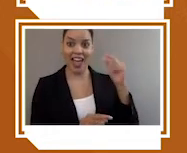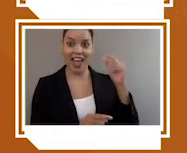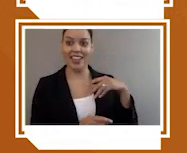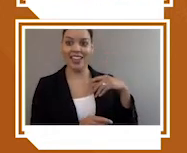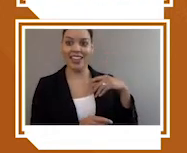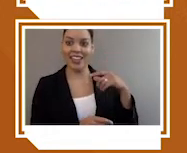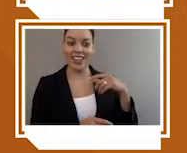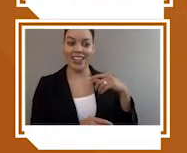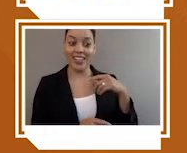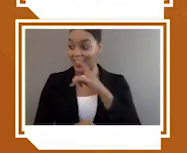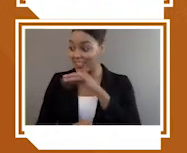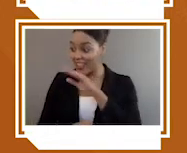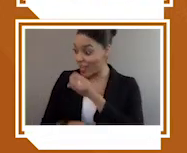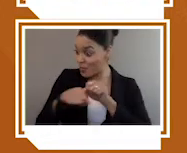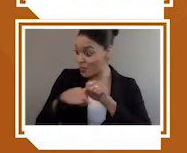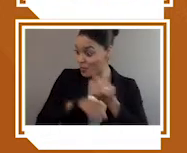you sent it too?